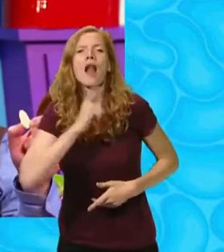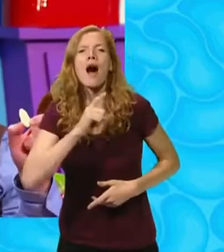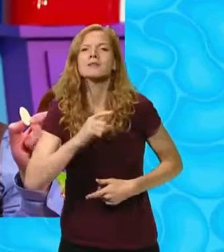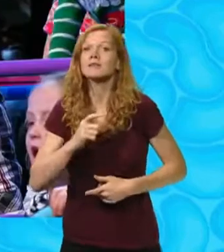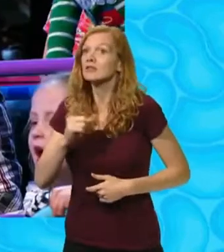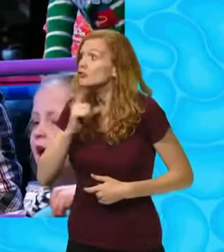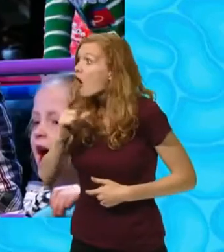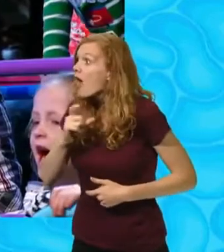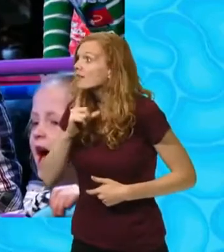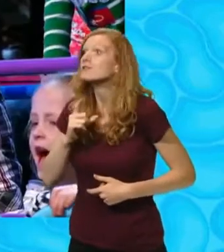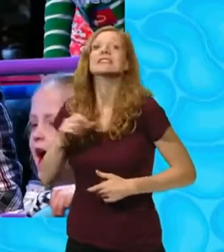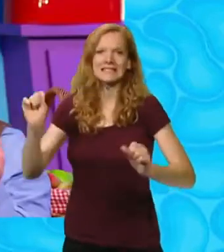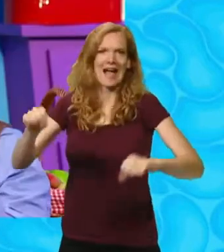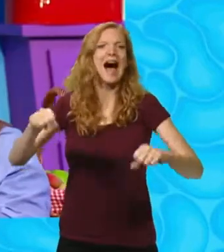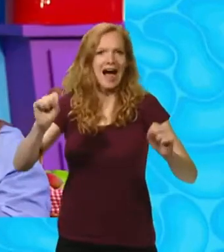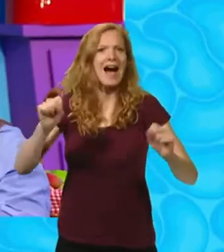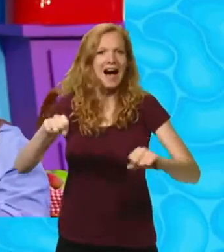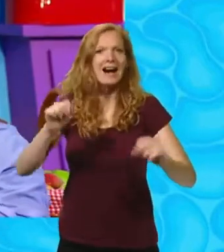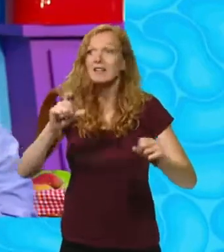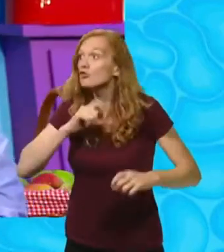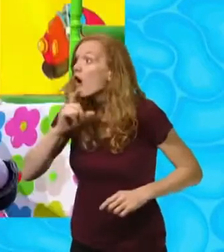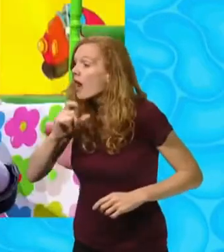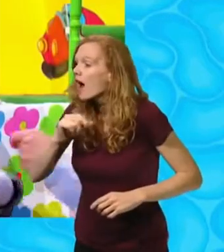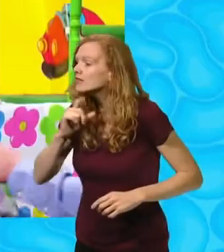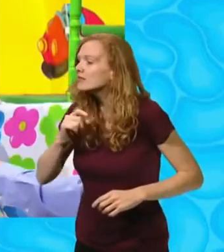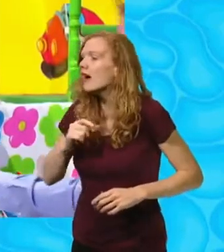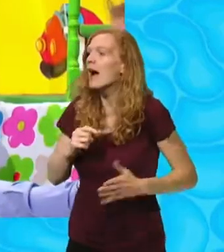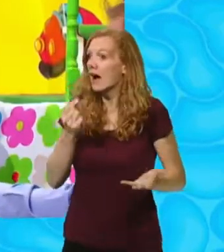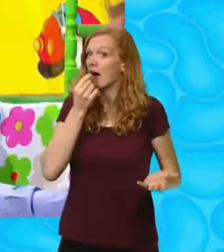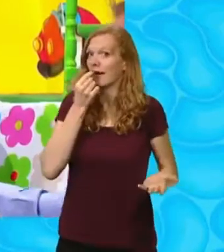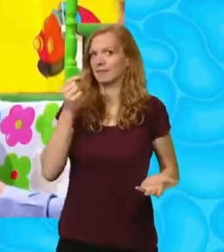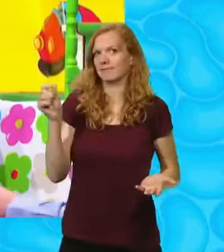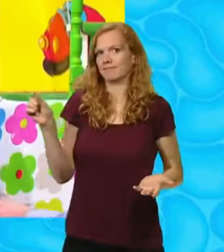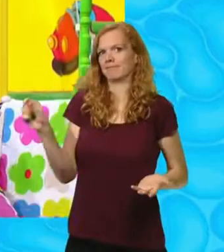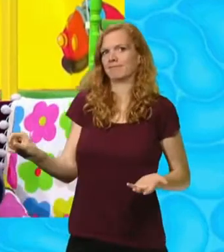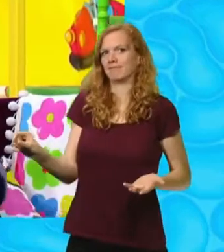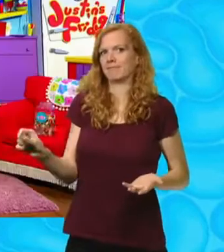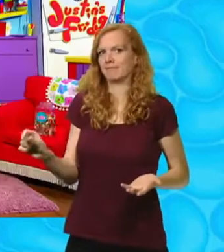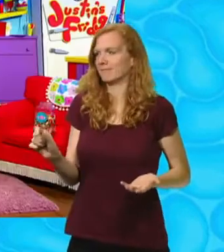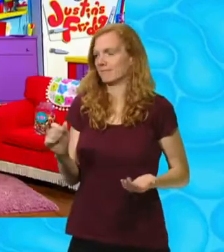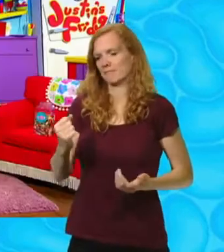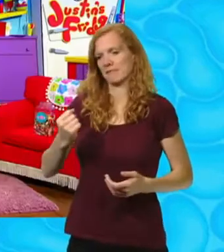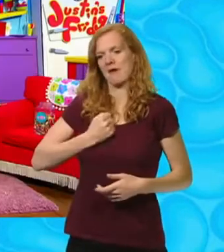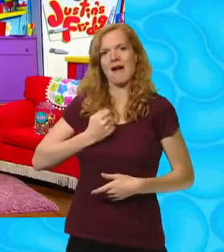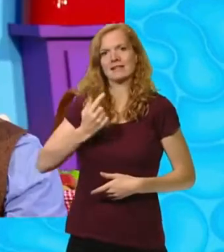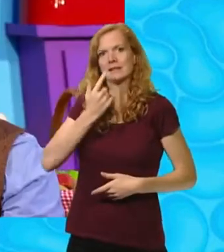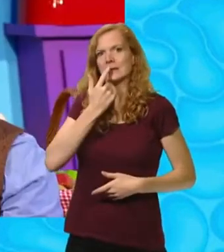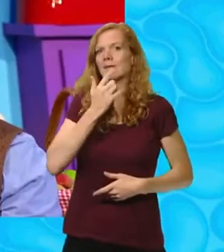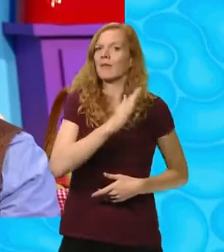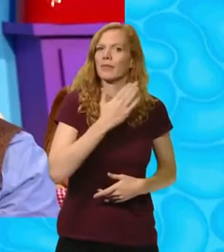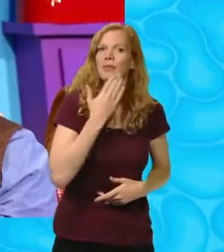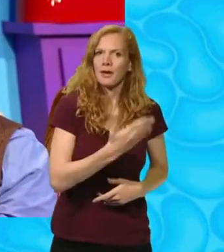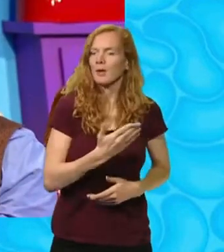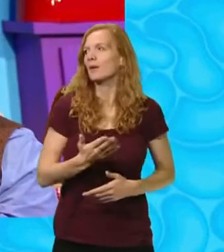everyone? Yes, it is. Just put it there right now. Yeah, hang on, that's my tooth. Yeah, right. Thank you very much. All right, it was a